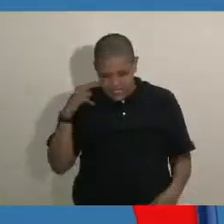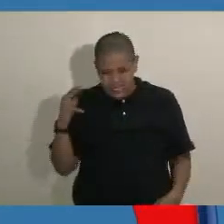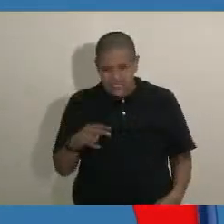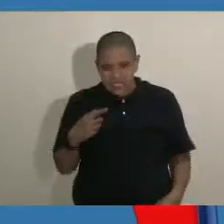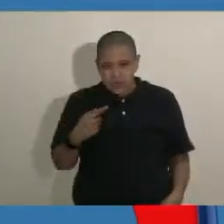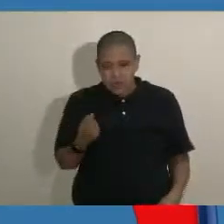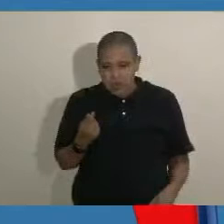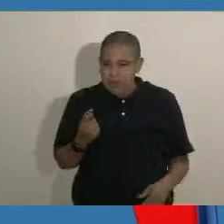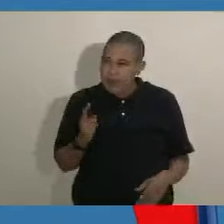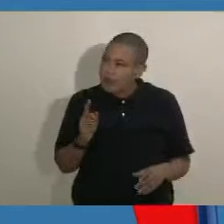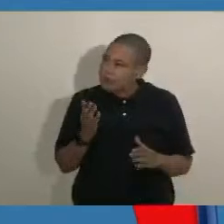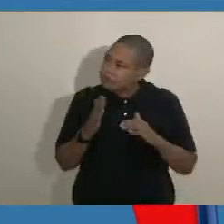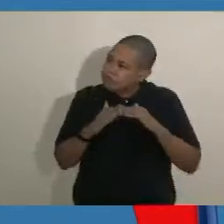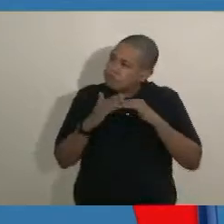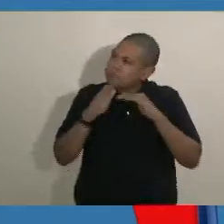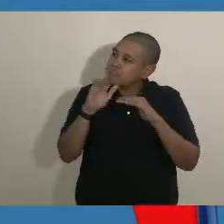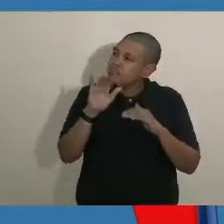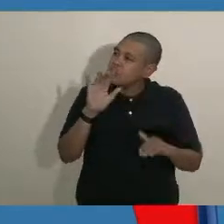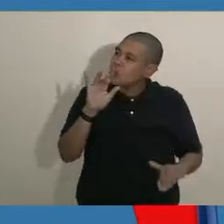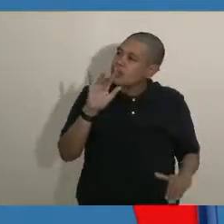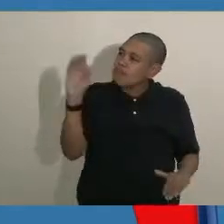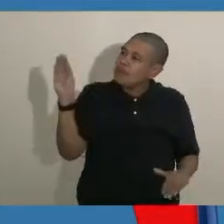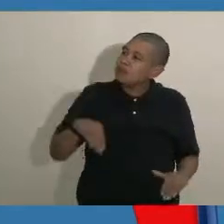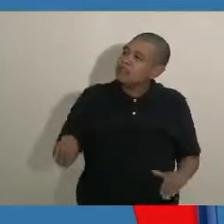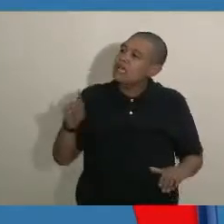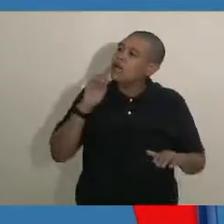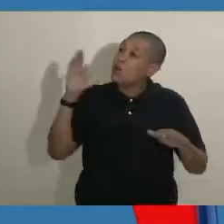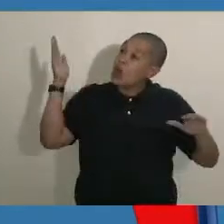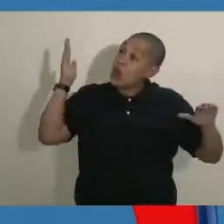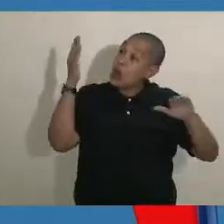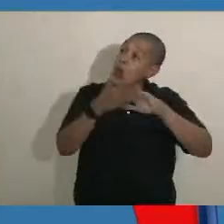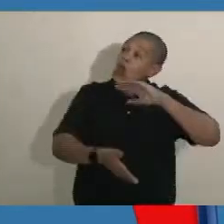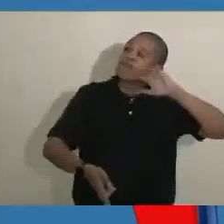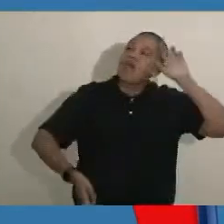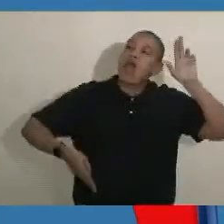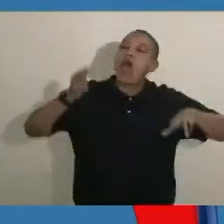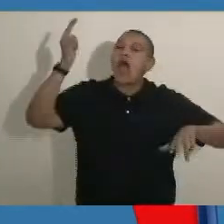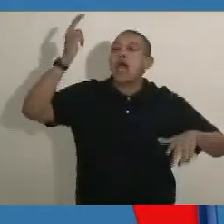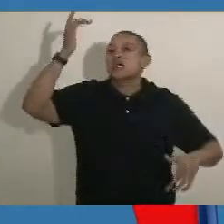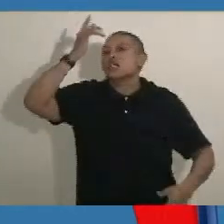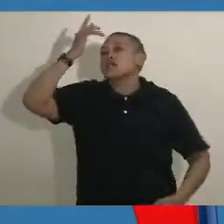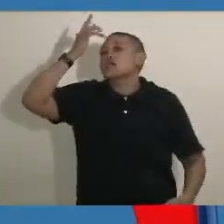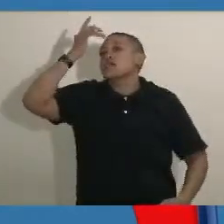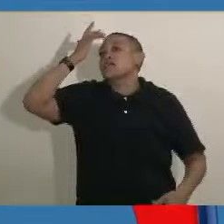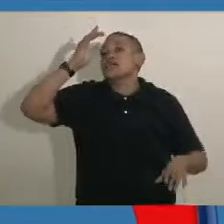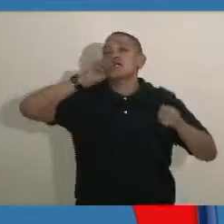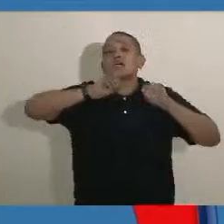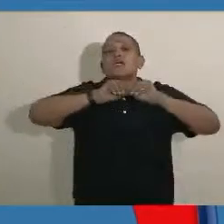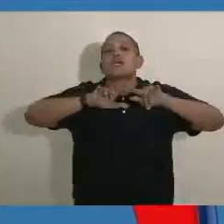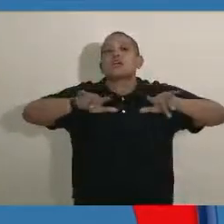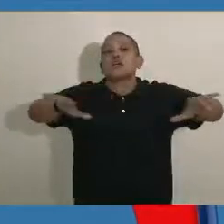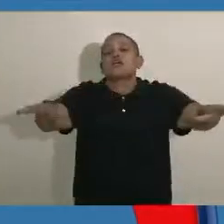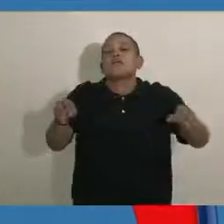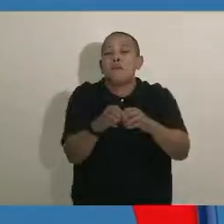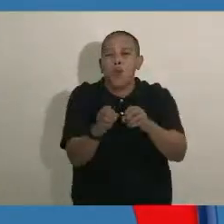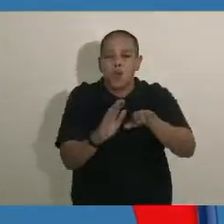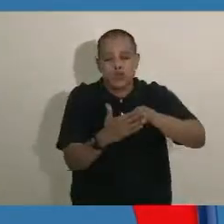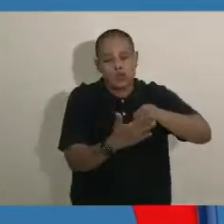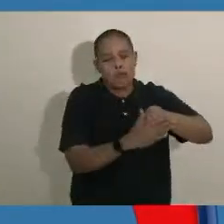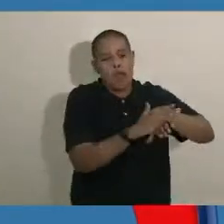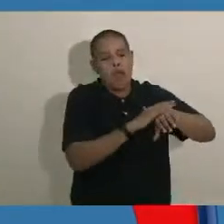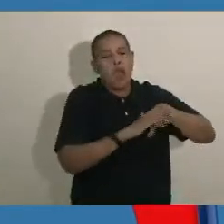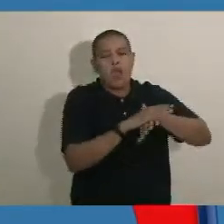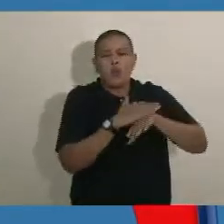up to that 25%. That is going to push us over into higher levels of geographical spread. We now have